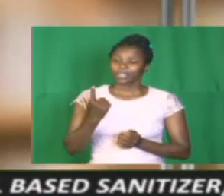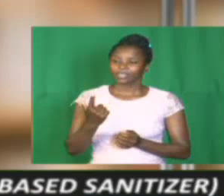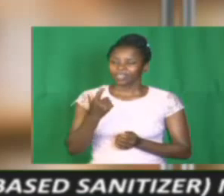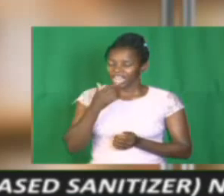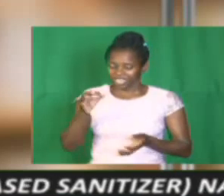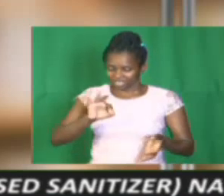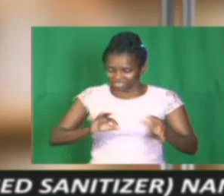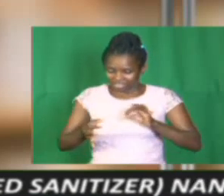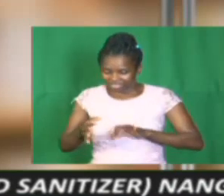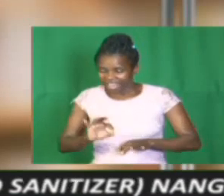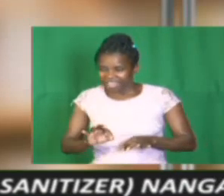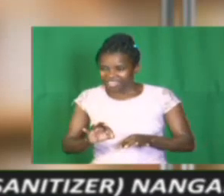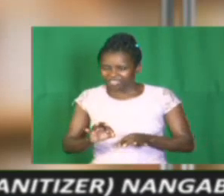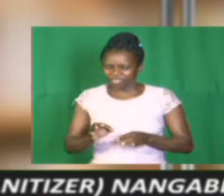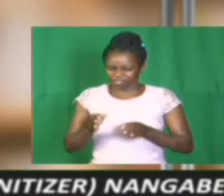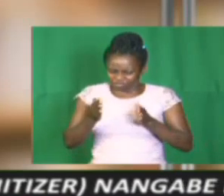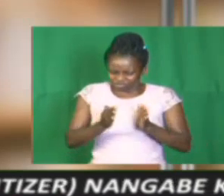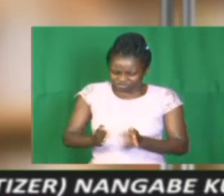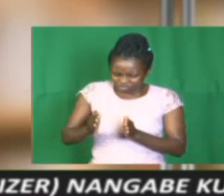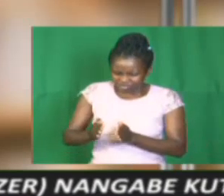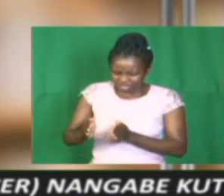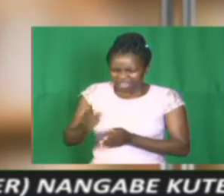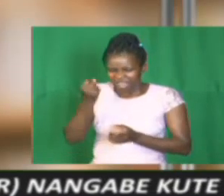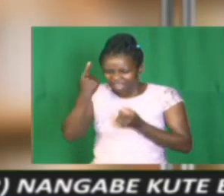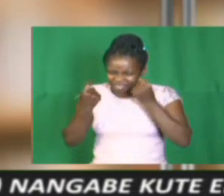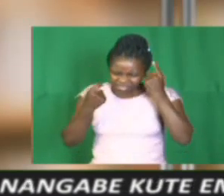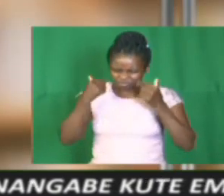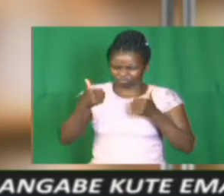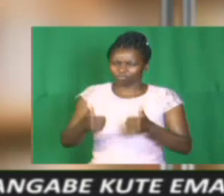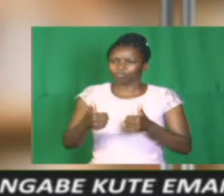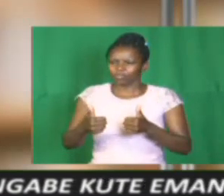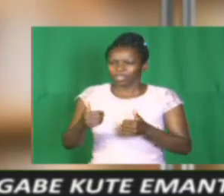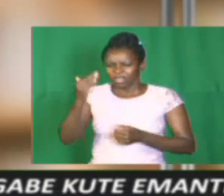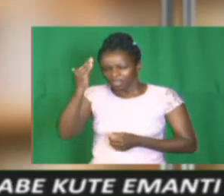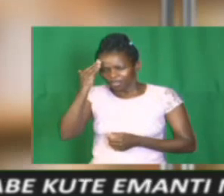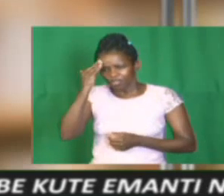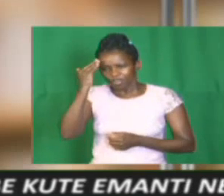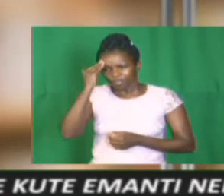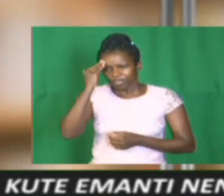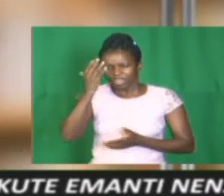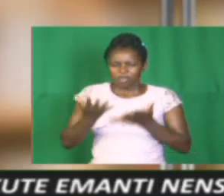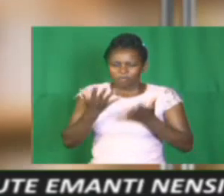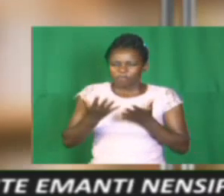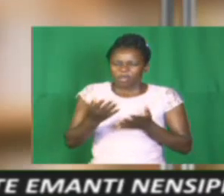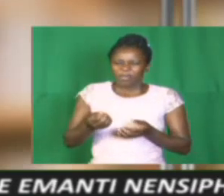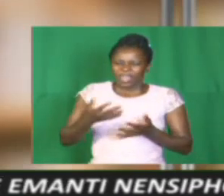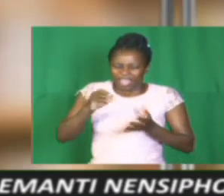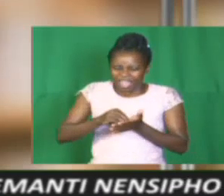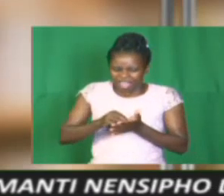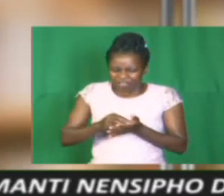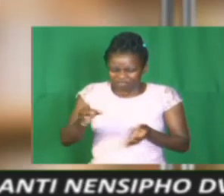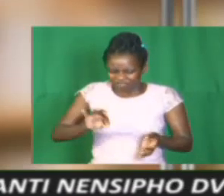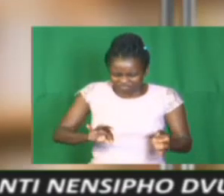an organized and creativity and organizes knowledge in the form of testable